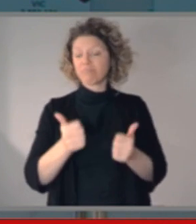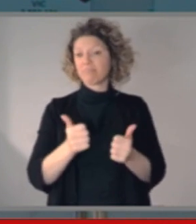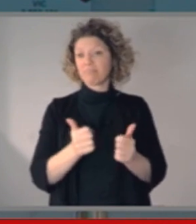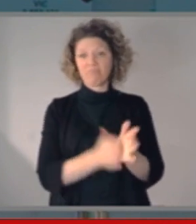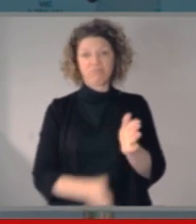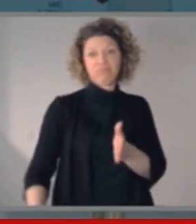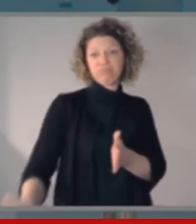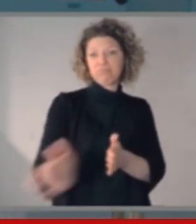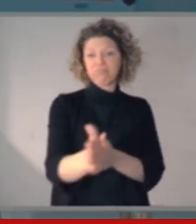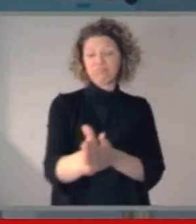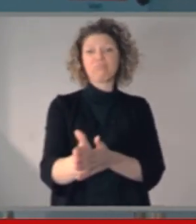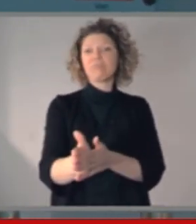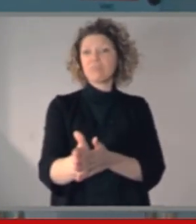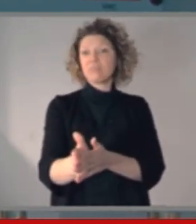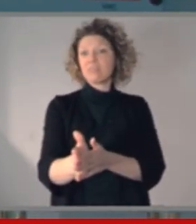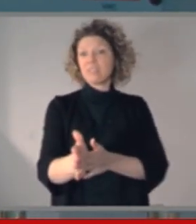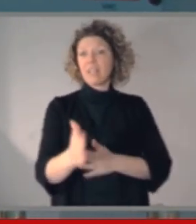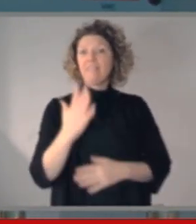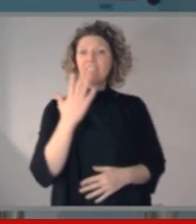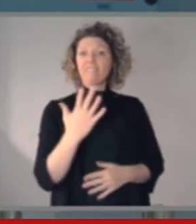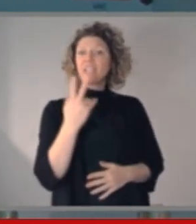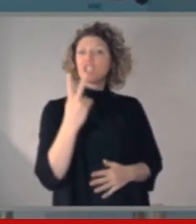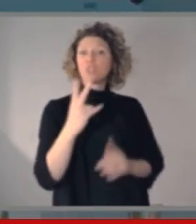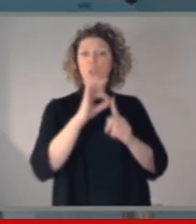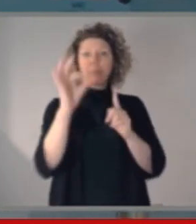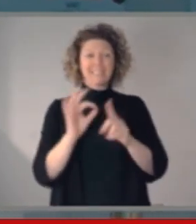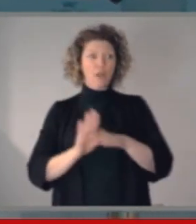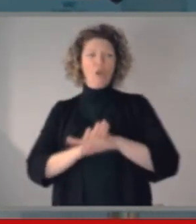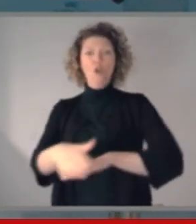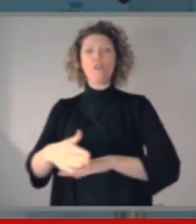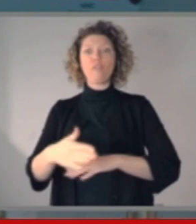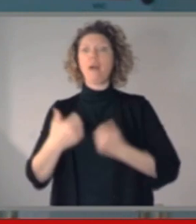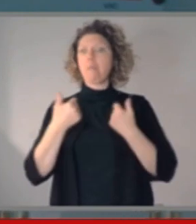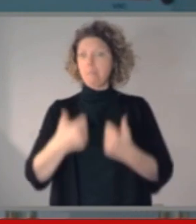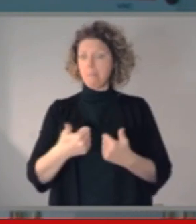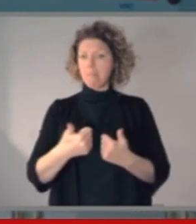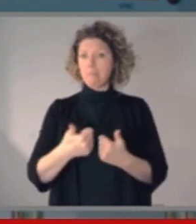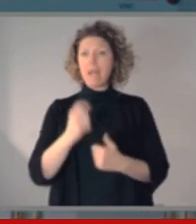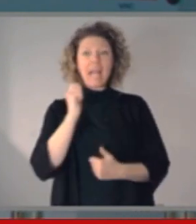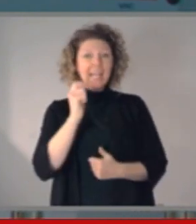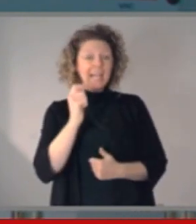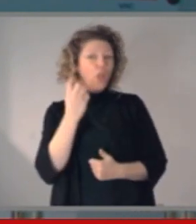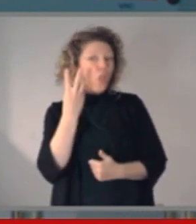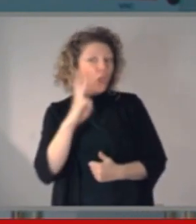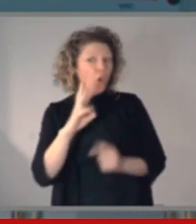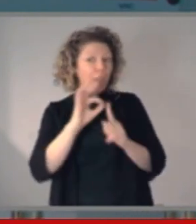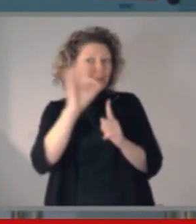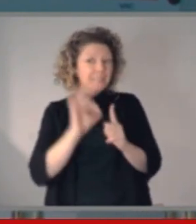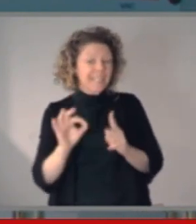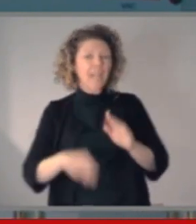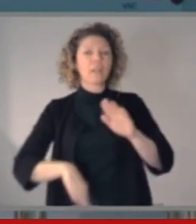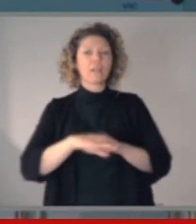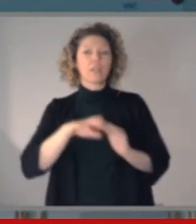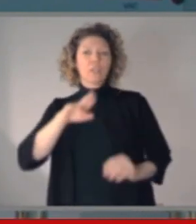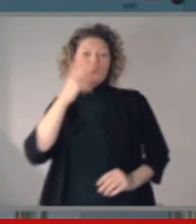They are now at 52.5% on their first vaccines, and they're over 30% now in Tasmania in